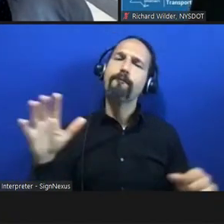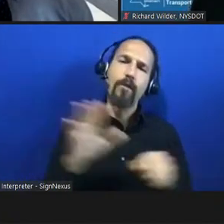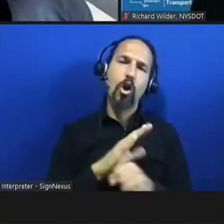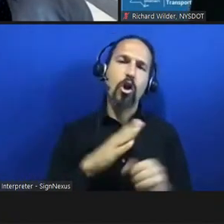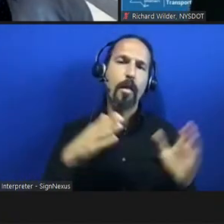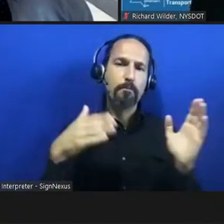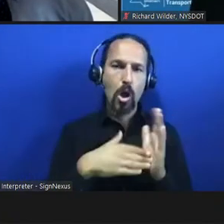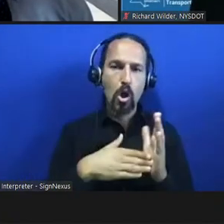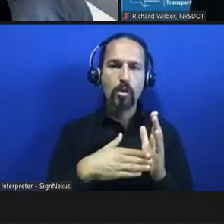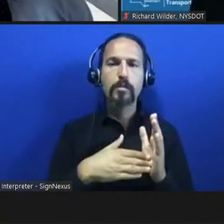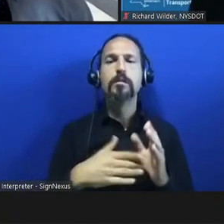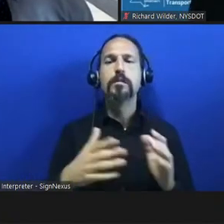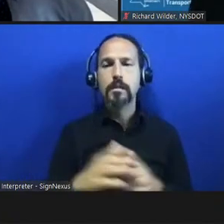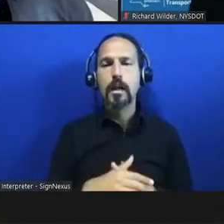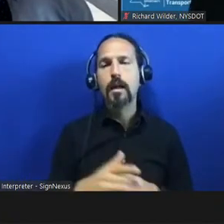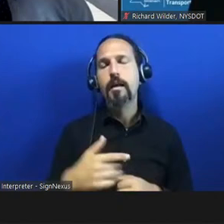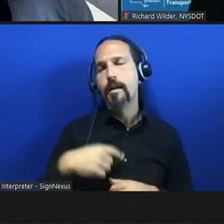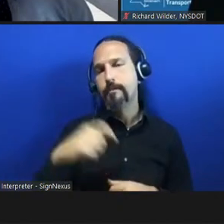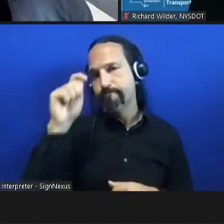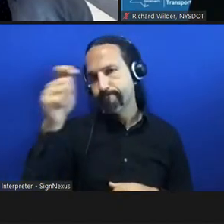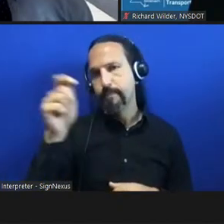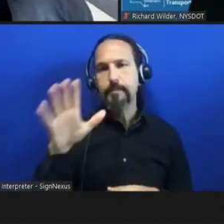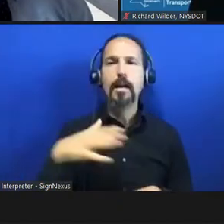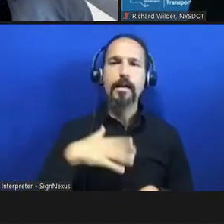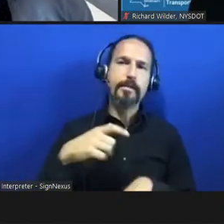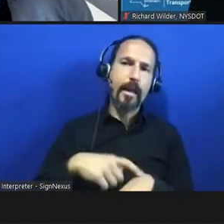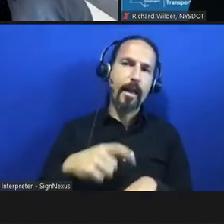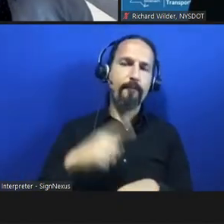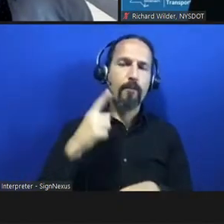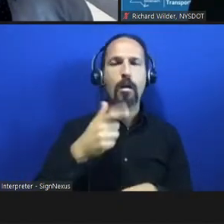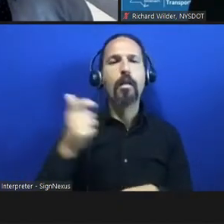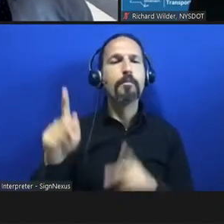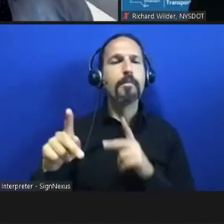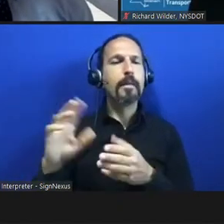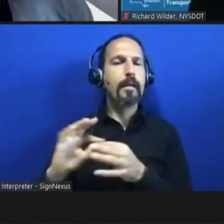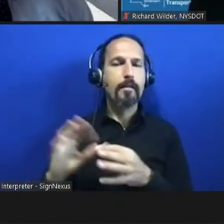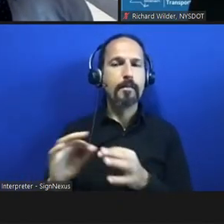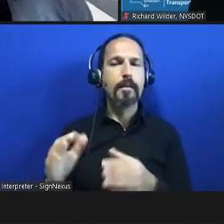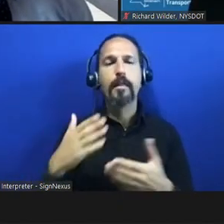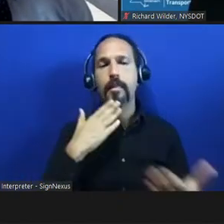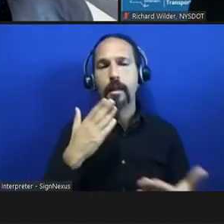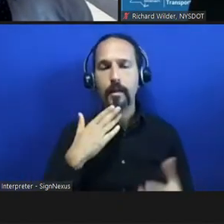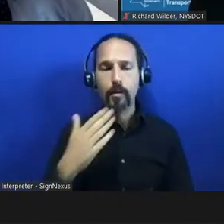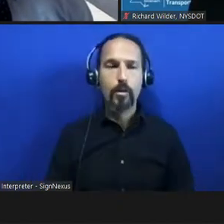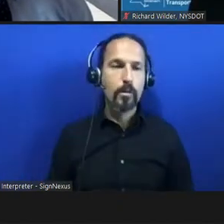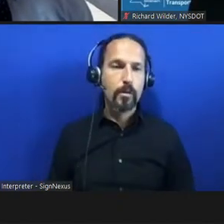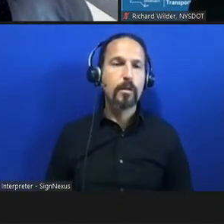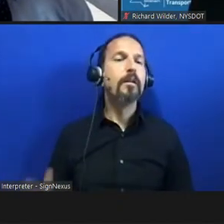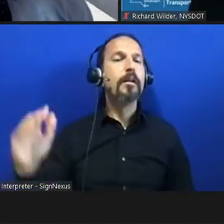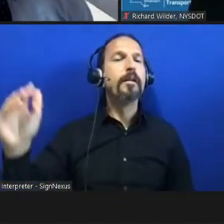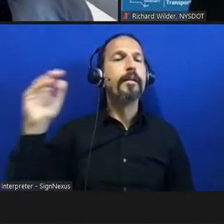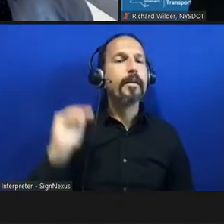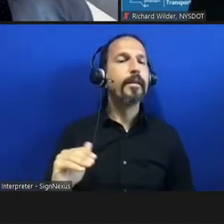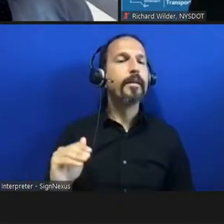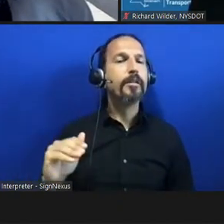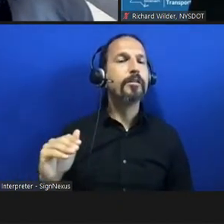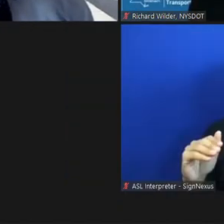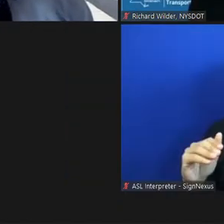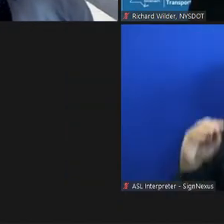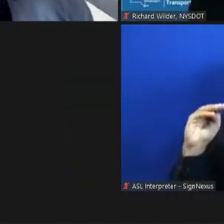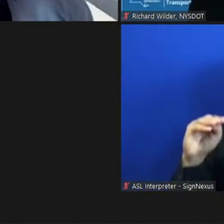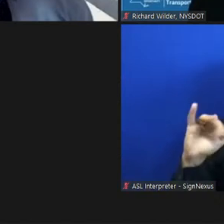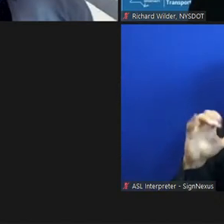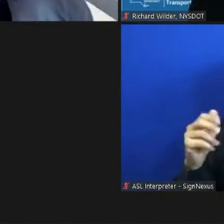and I will seed my time for other people thank you thank you our next speaker is